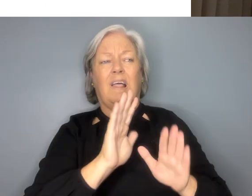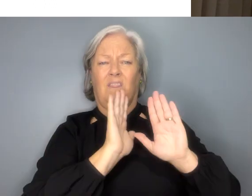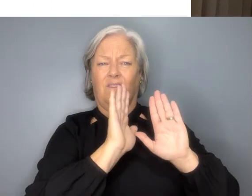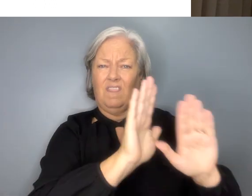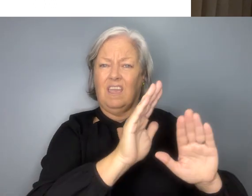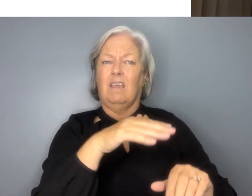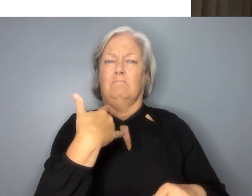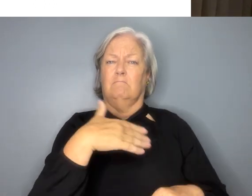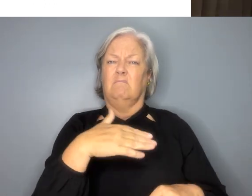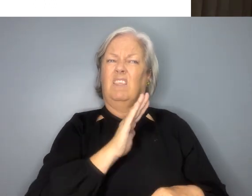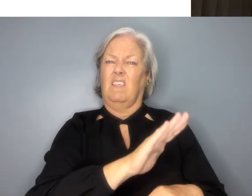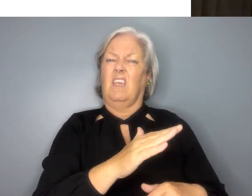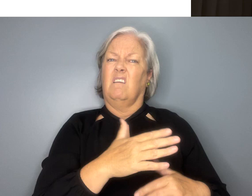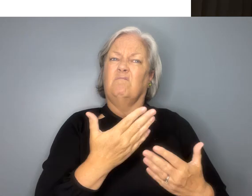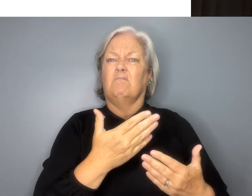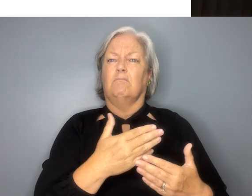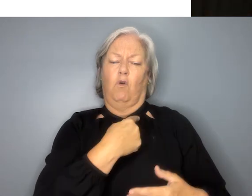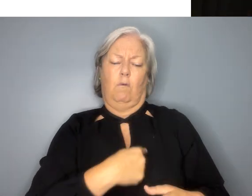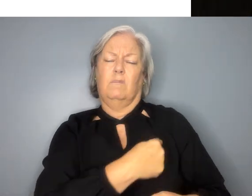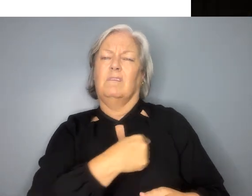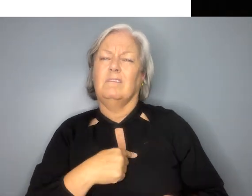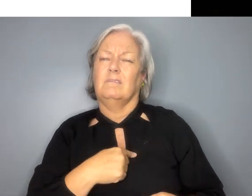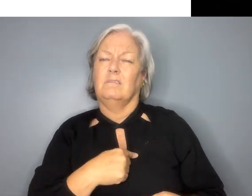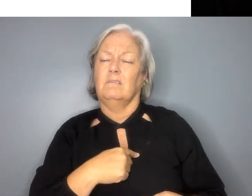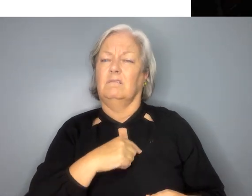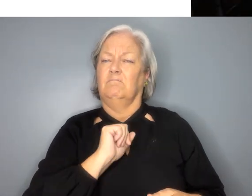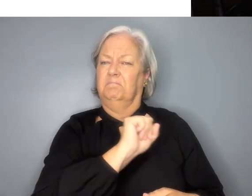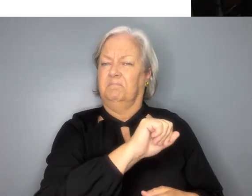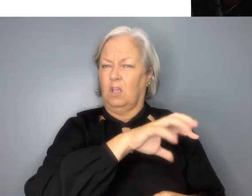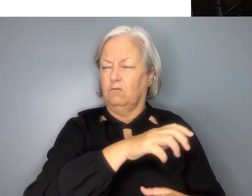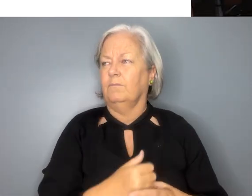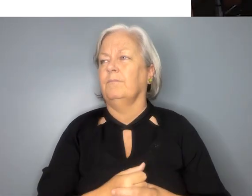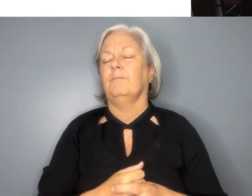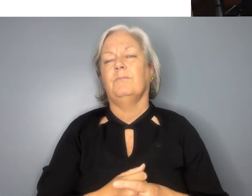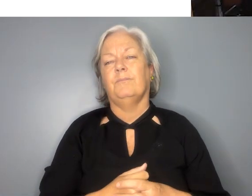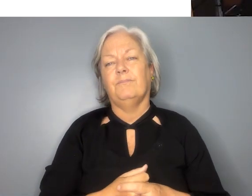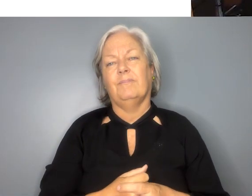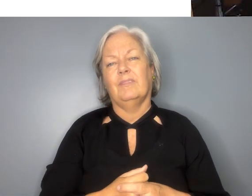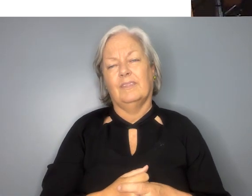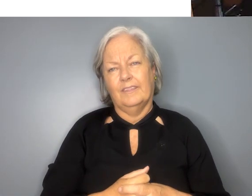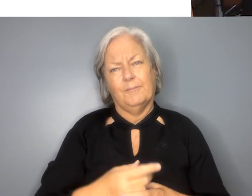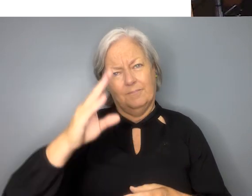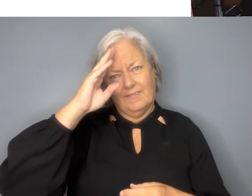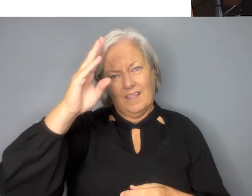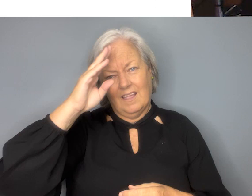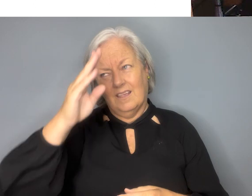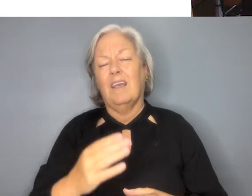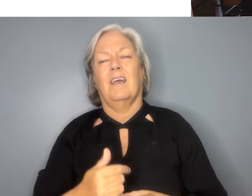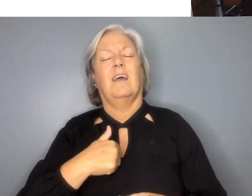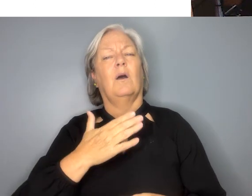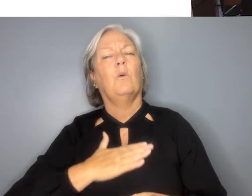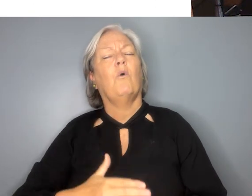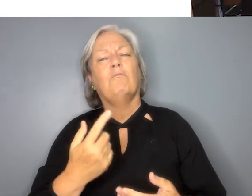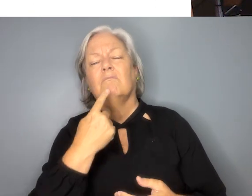rights obligations. Thank you. Hello, everyone. What a great honour to be speaking to you today and